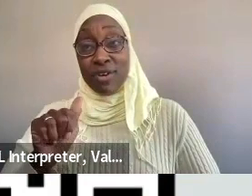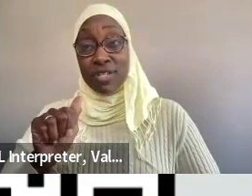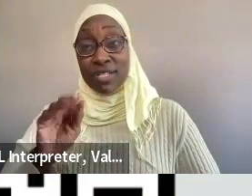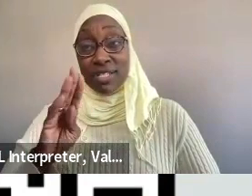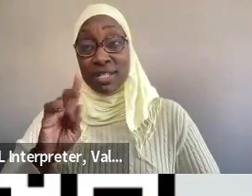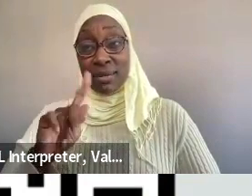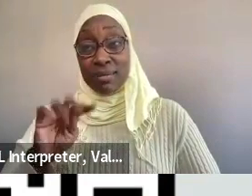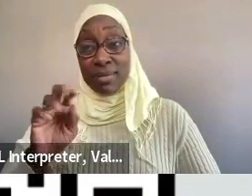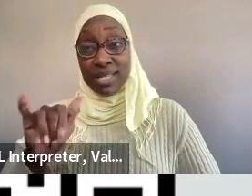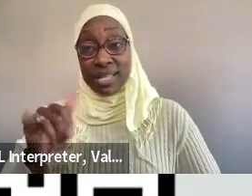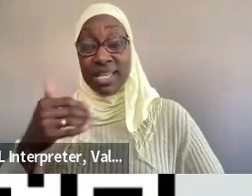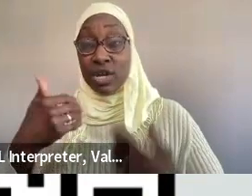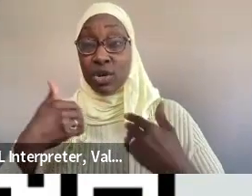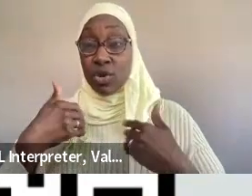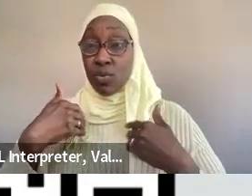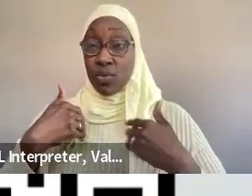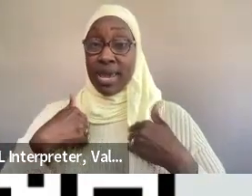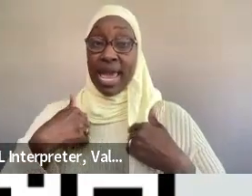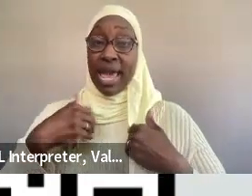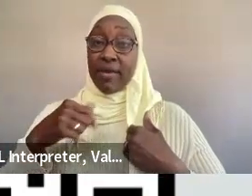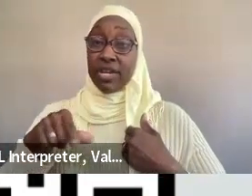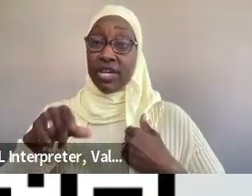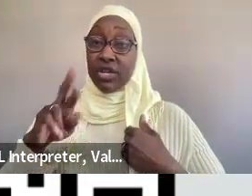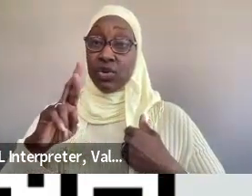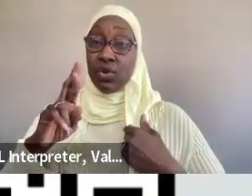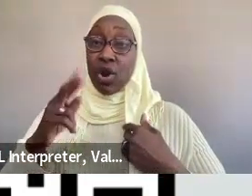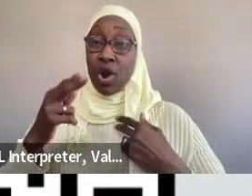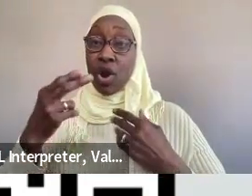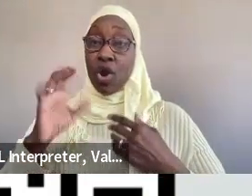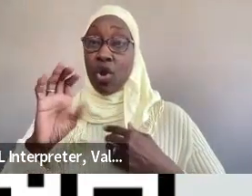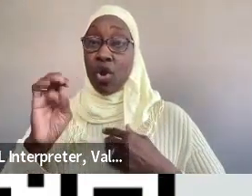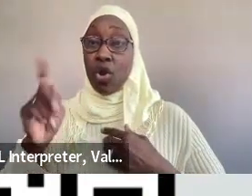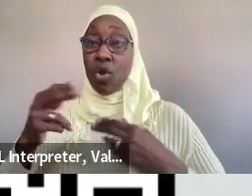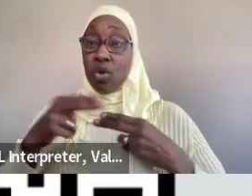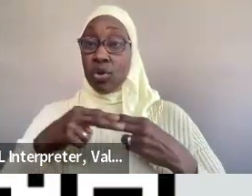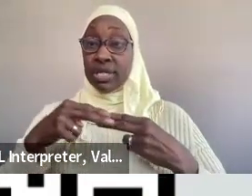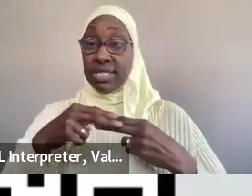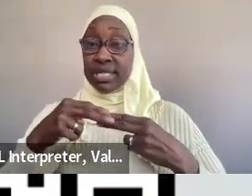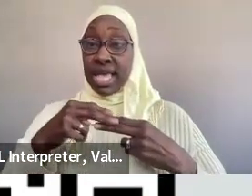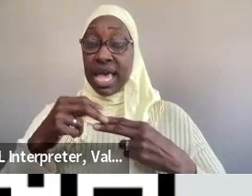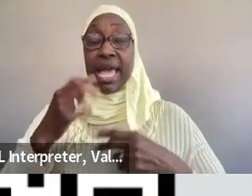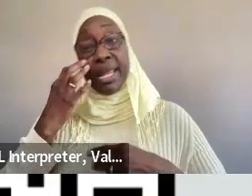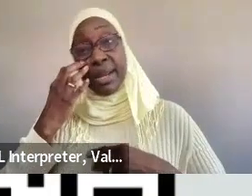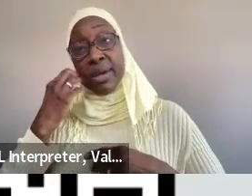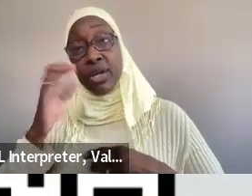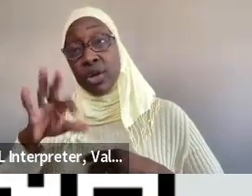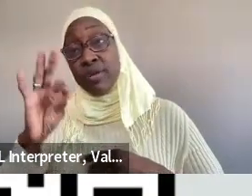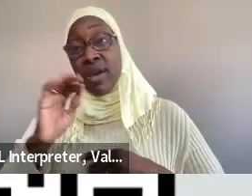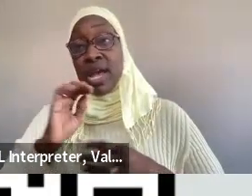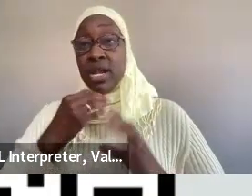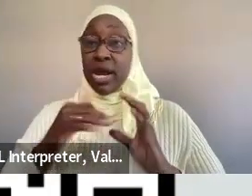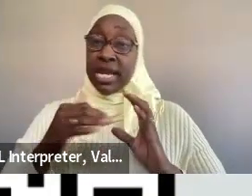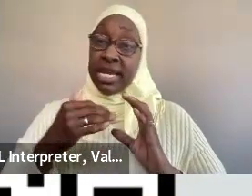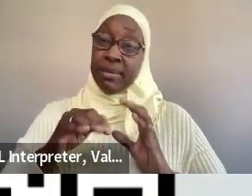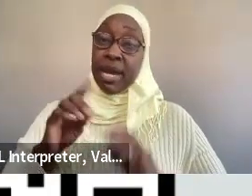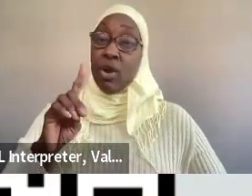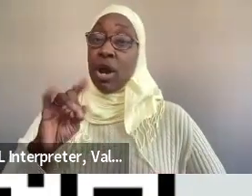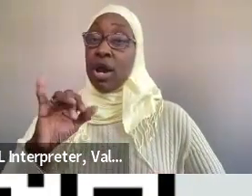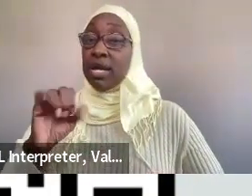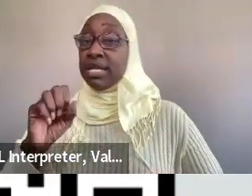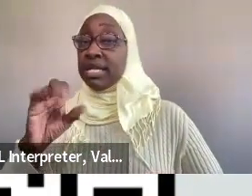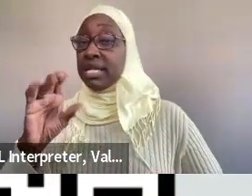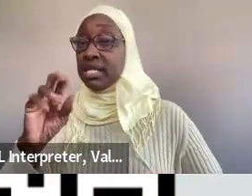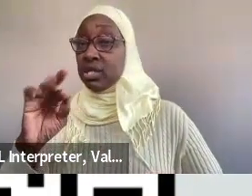a QR code, which takes you to our link tree where you can find our email, our Discord, our Instagram.